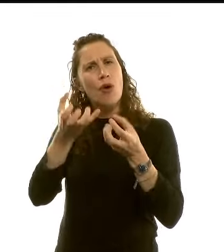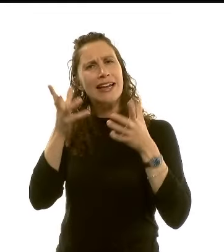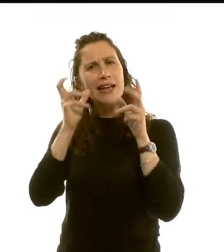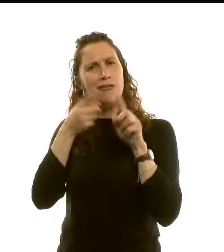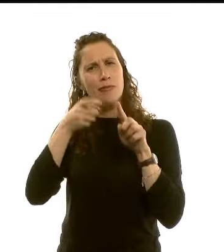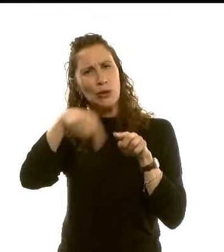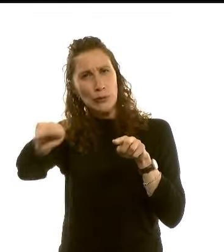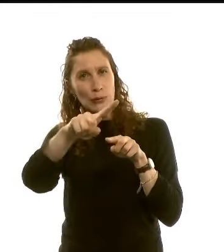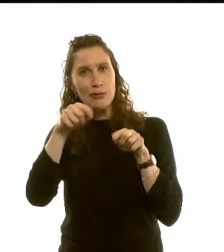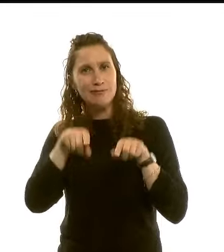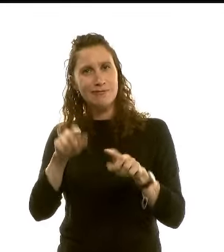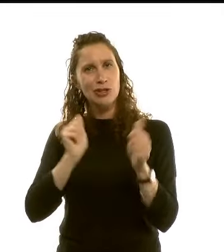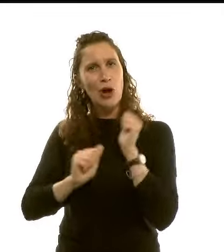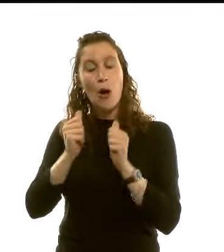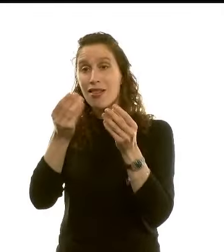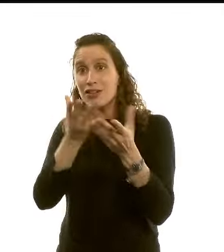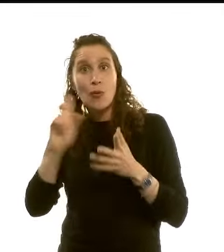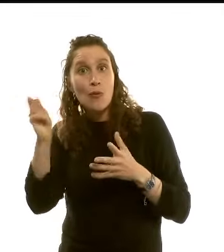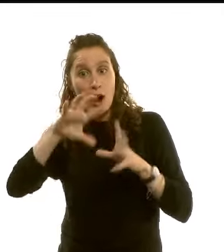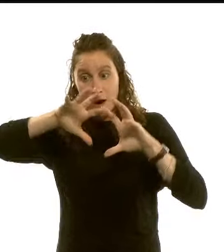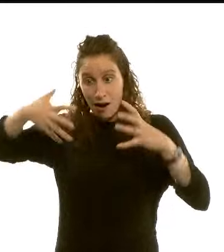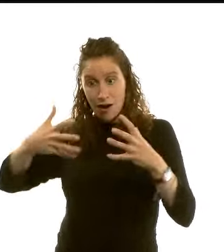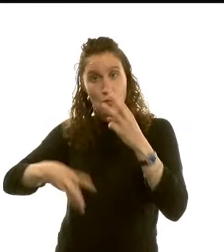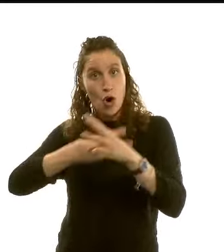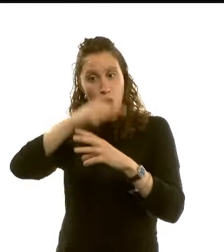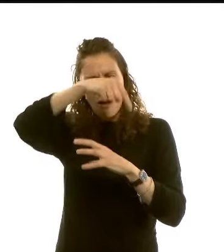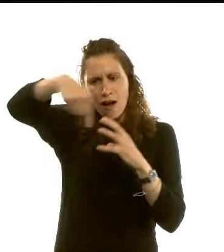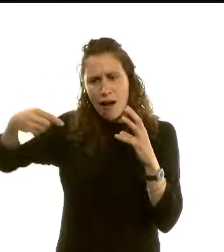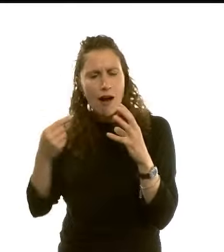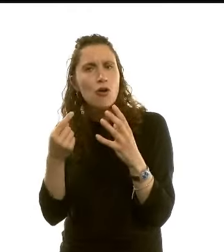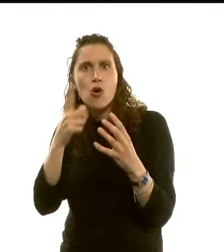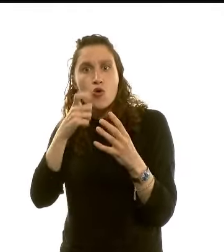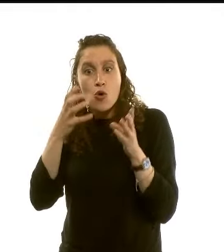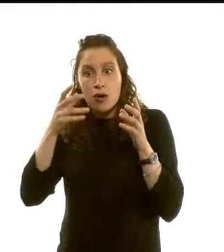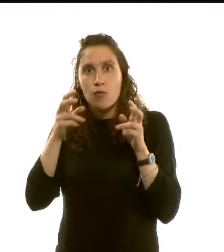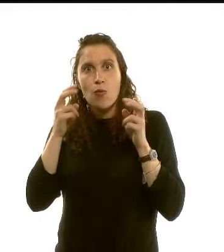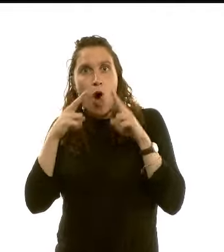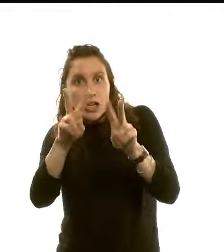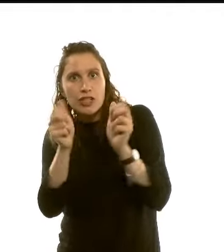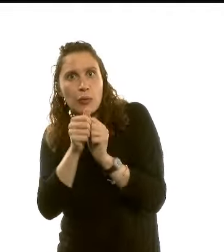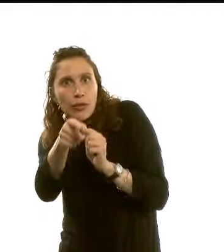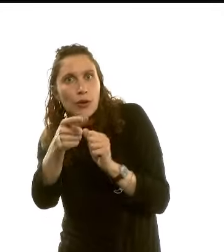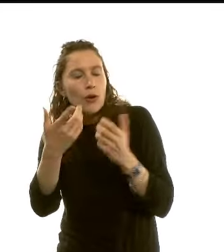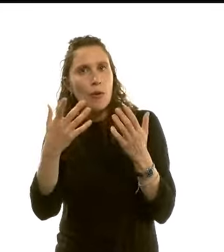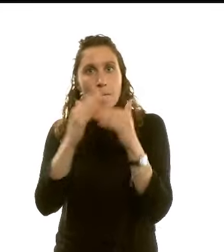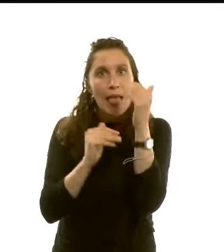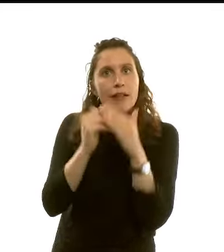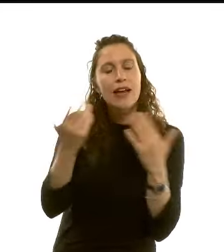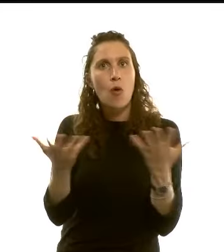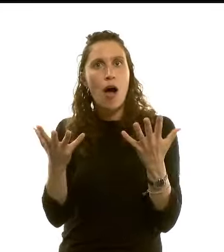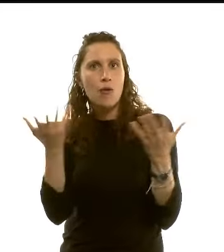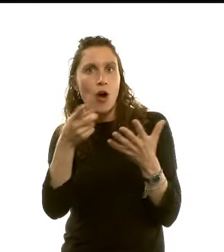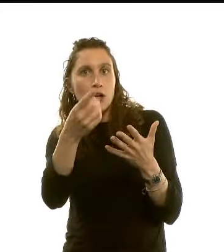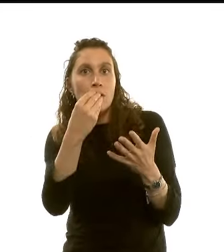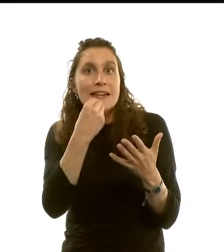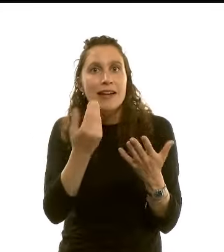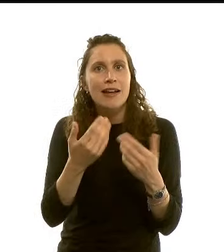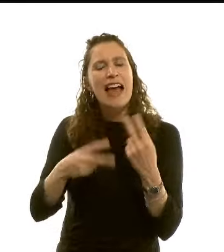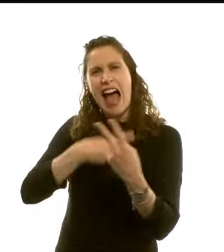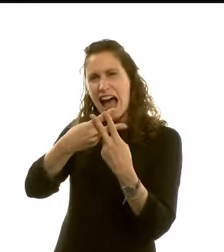let us know where in the world you are, who you're watching with, what you're enjoying, what you're building, what you're eating. And just make sure you use the